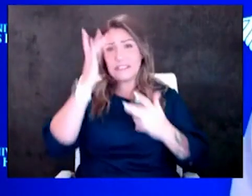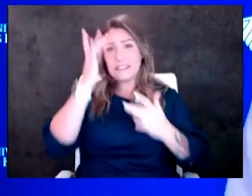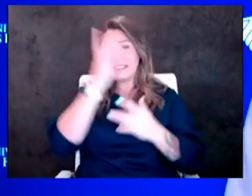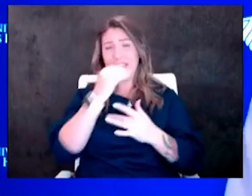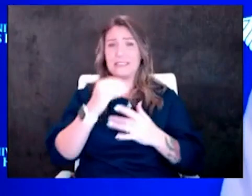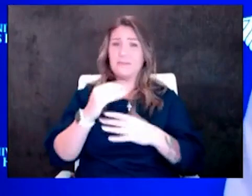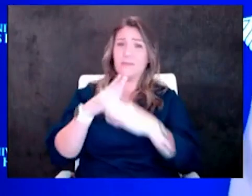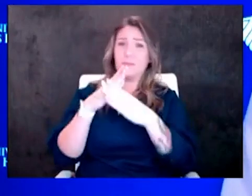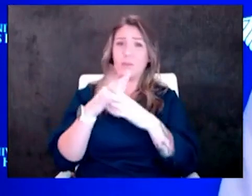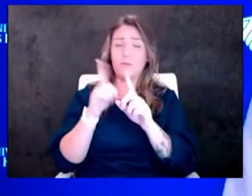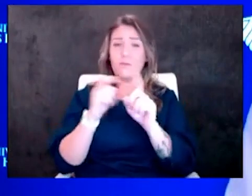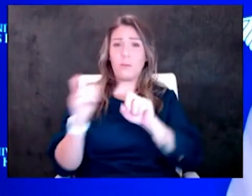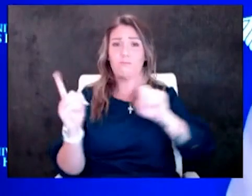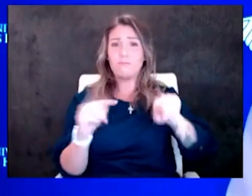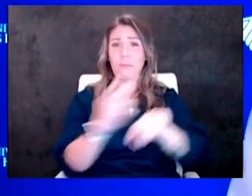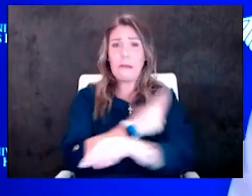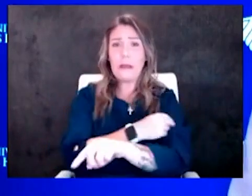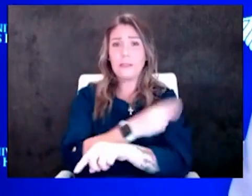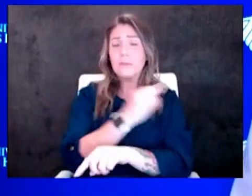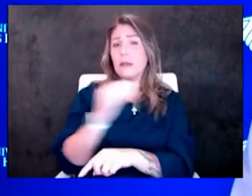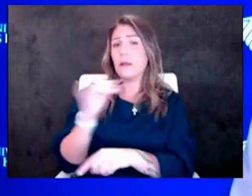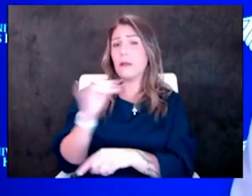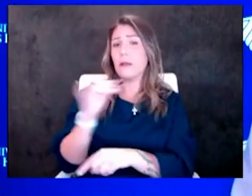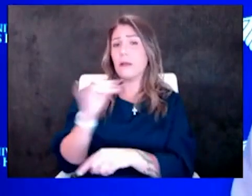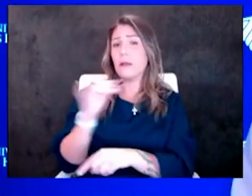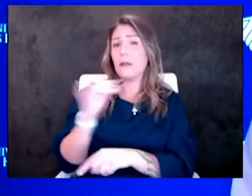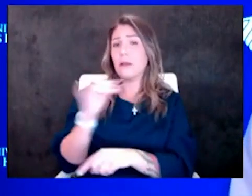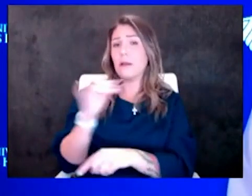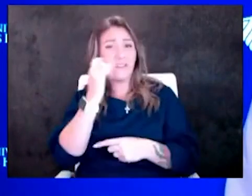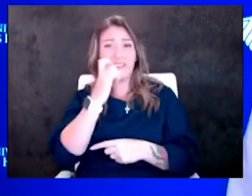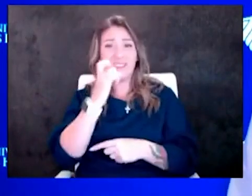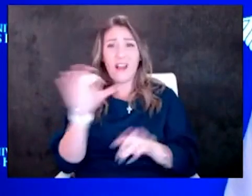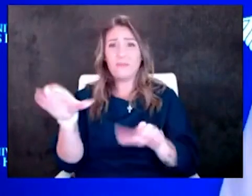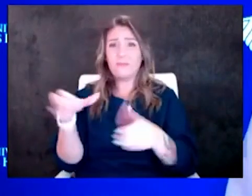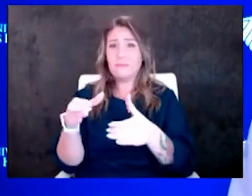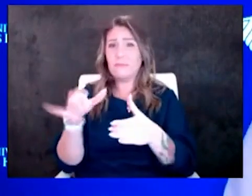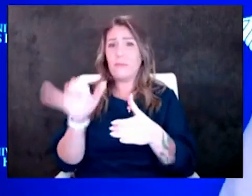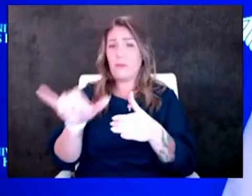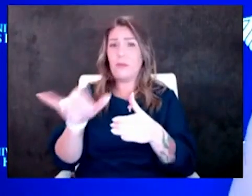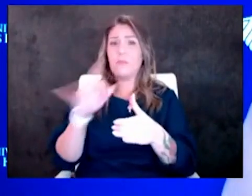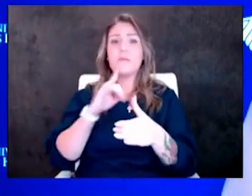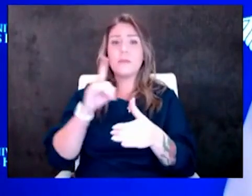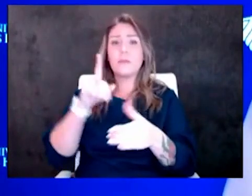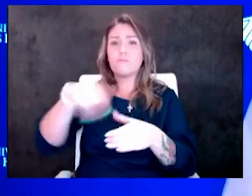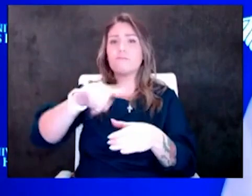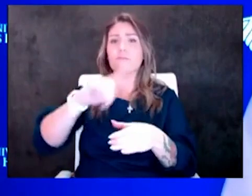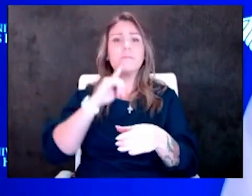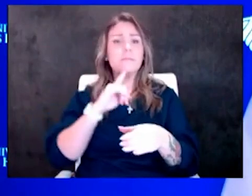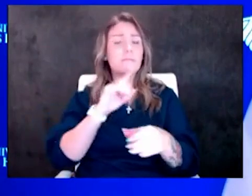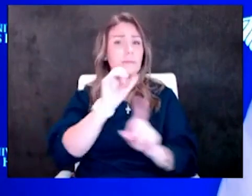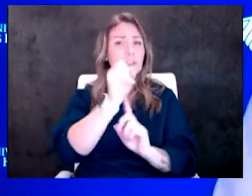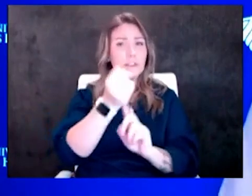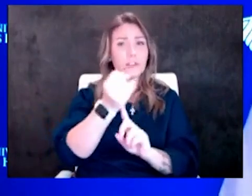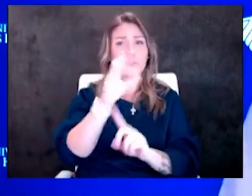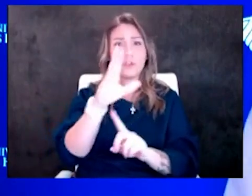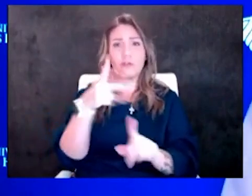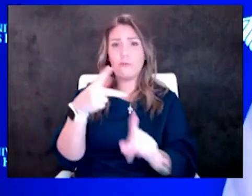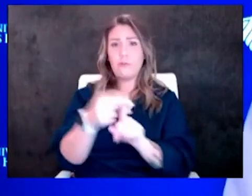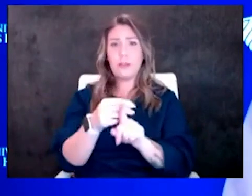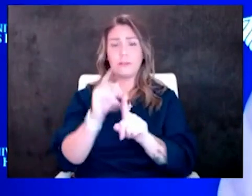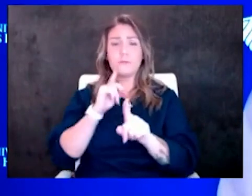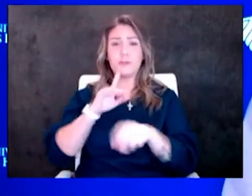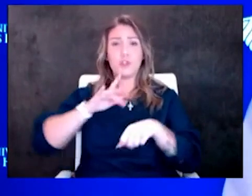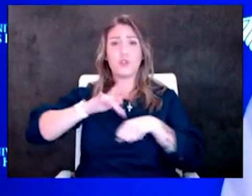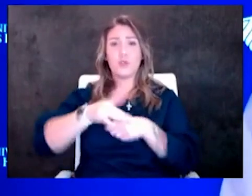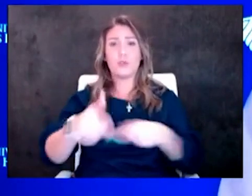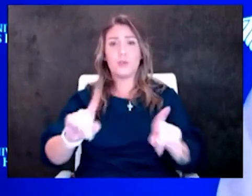you are under that and you don't have those other immunosuppressed conditions, then your vaccination that happened early on in the year is still going to